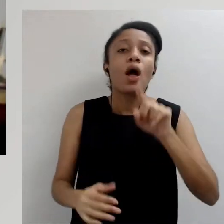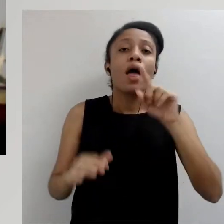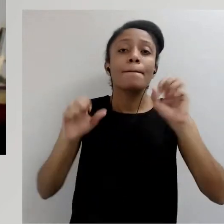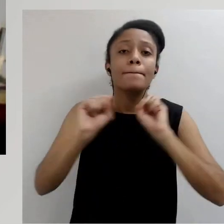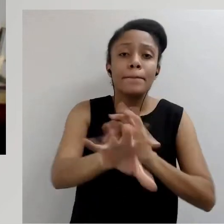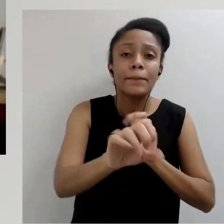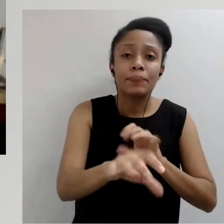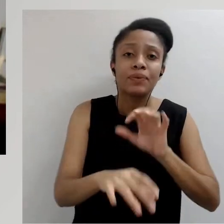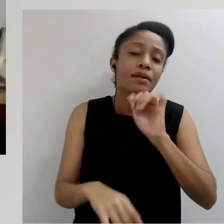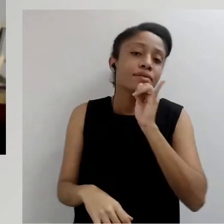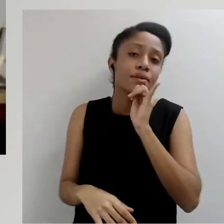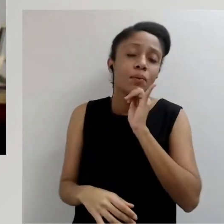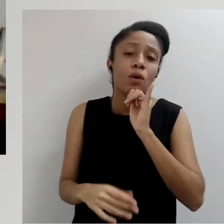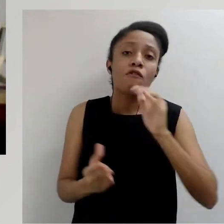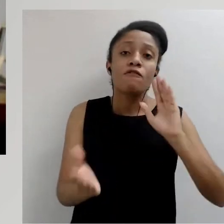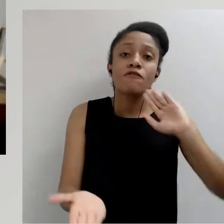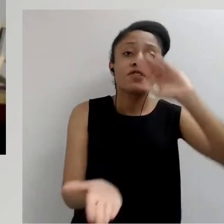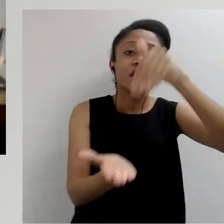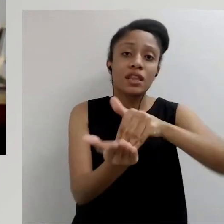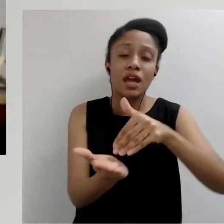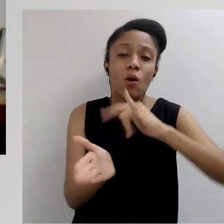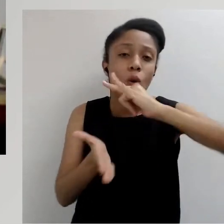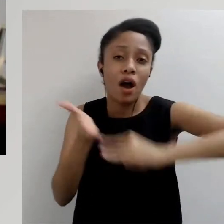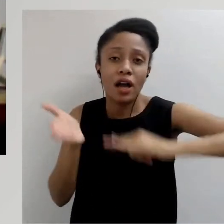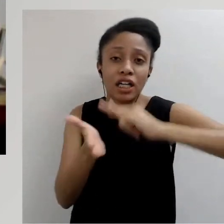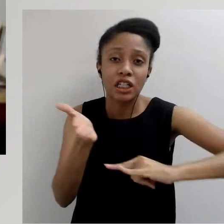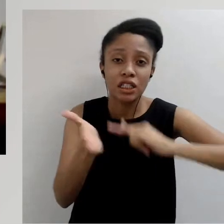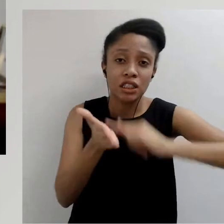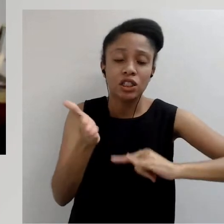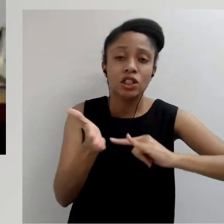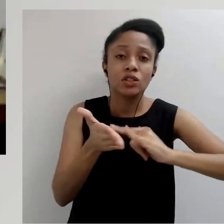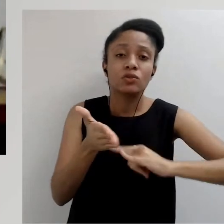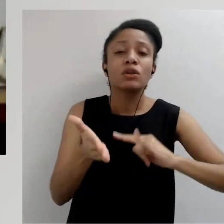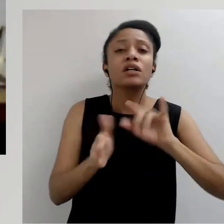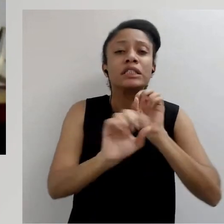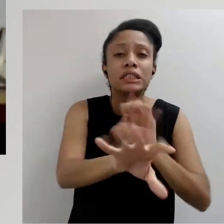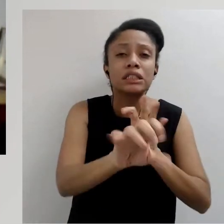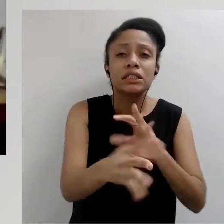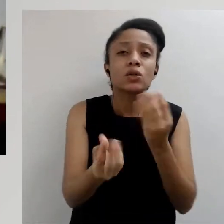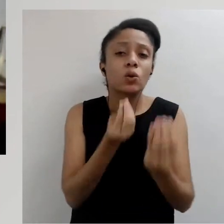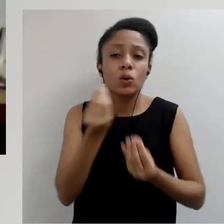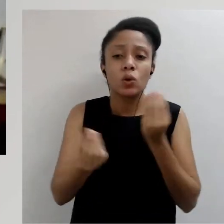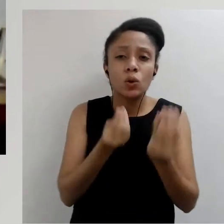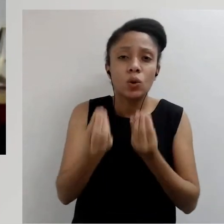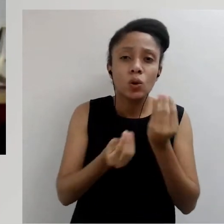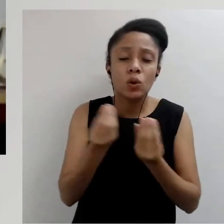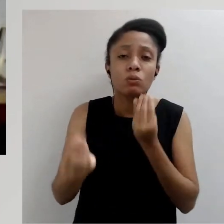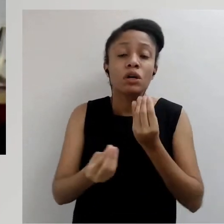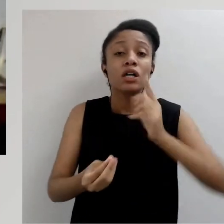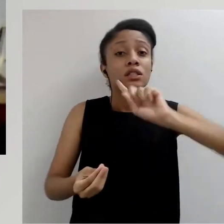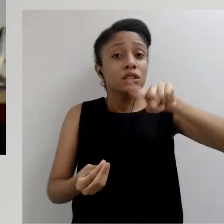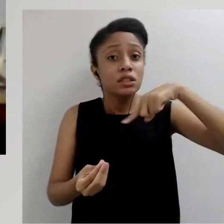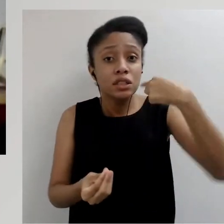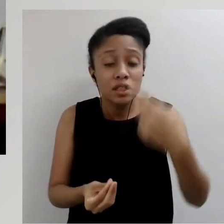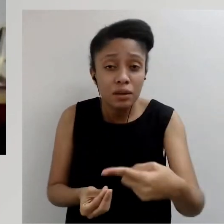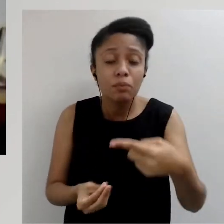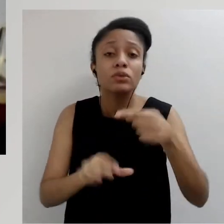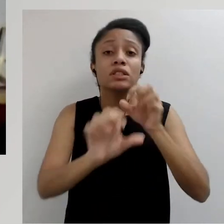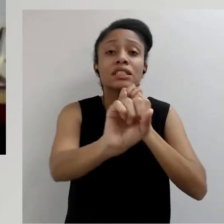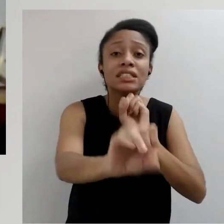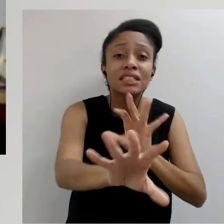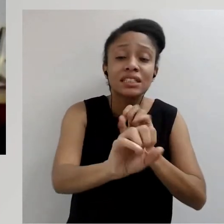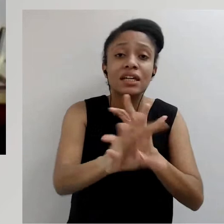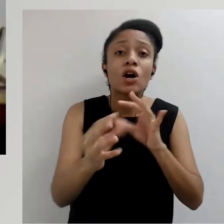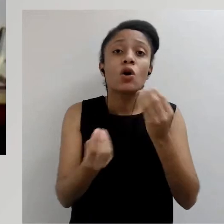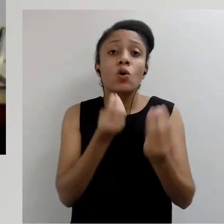client to finalize his files in a better way. After some time, we looked for a team that could teach the clients